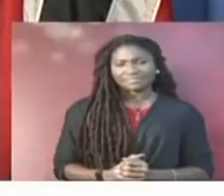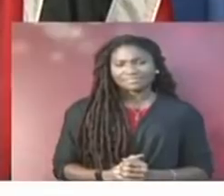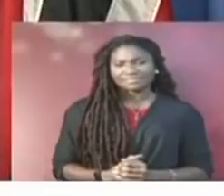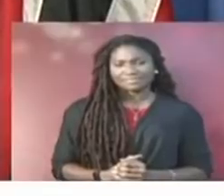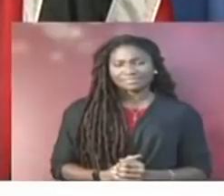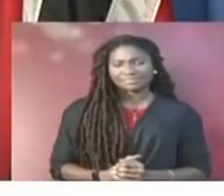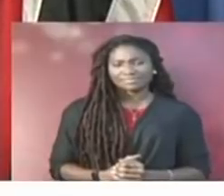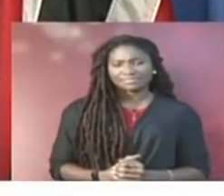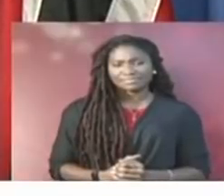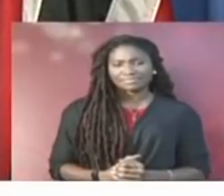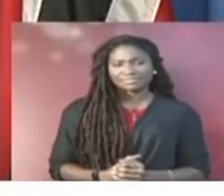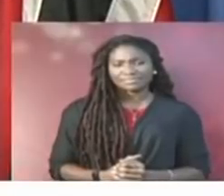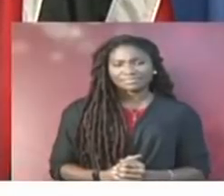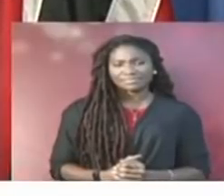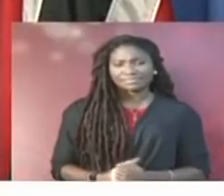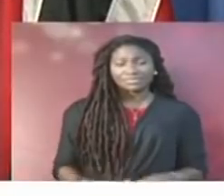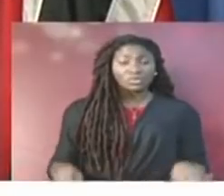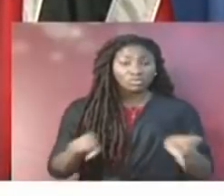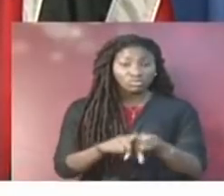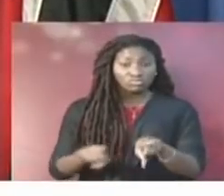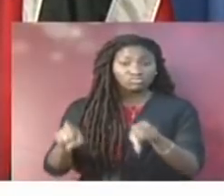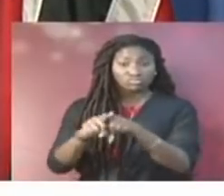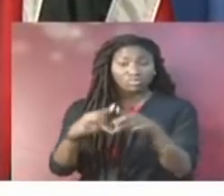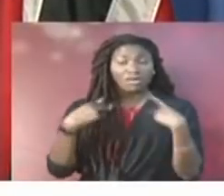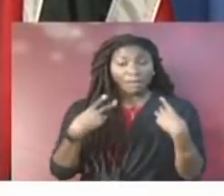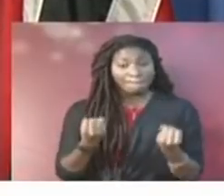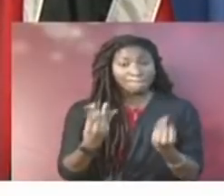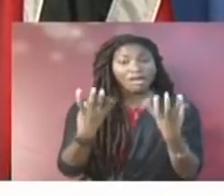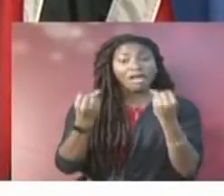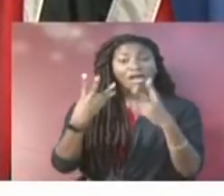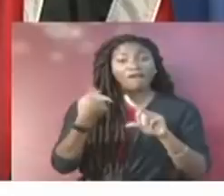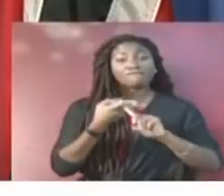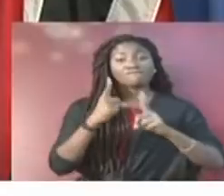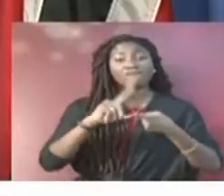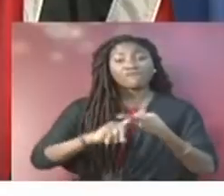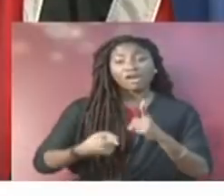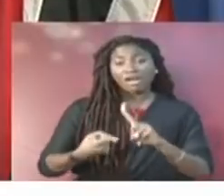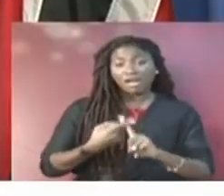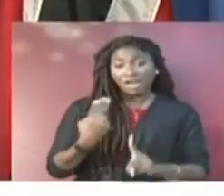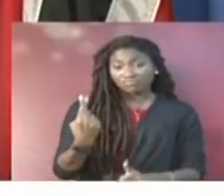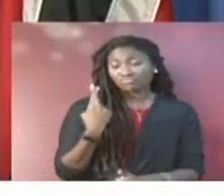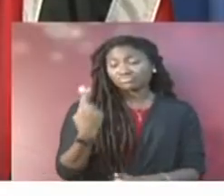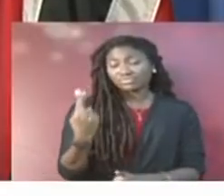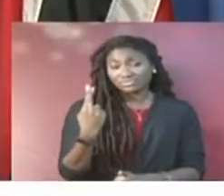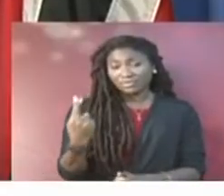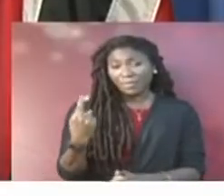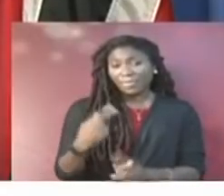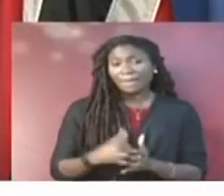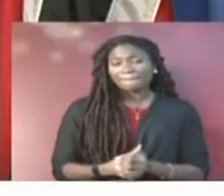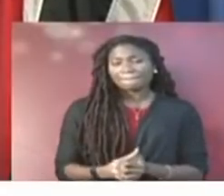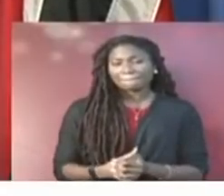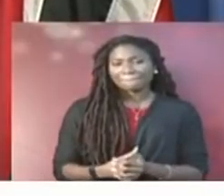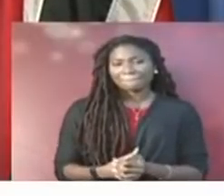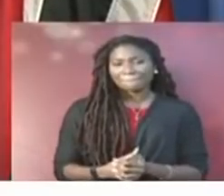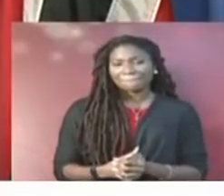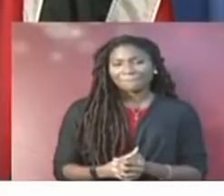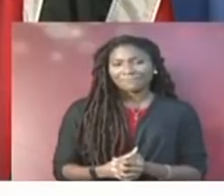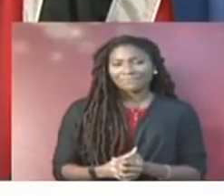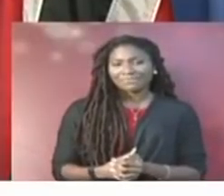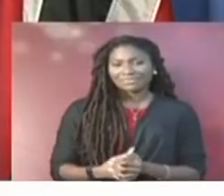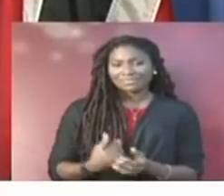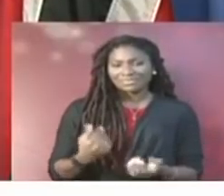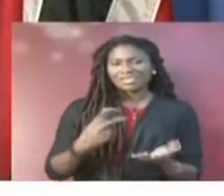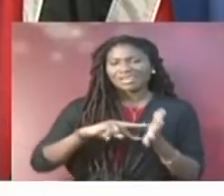Of course, I have a lot of friends who like to portray me in a variety of